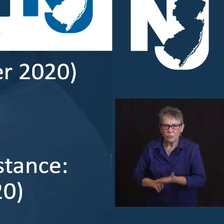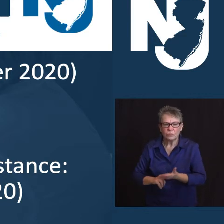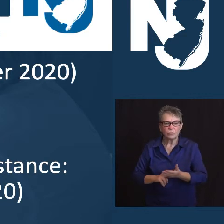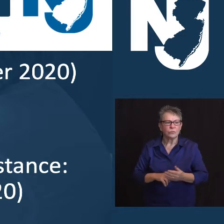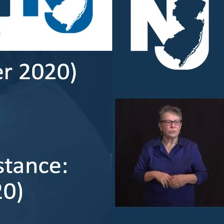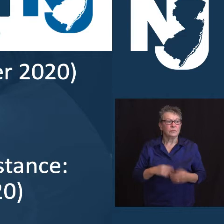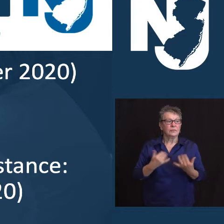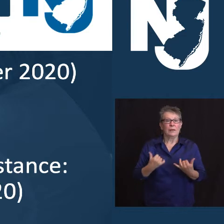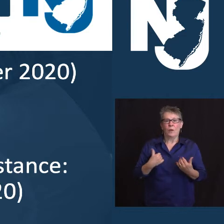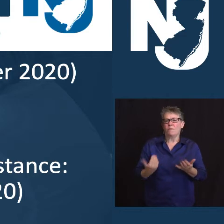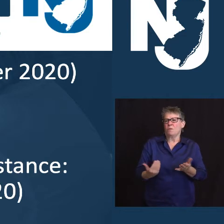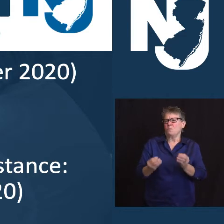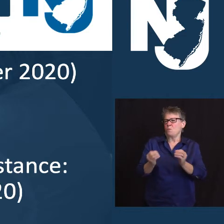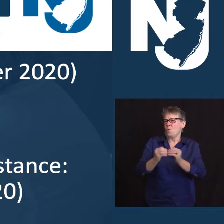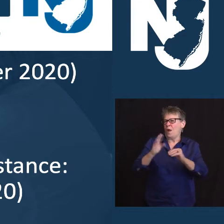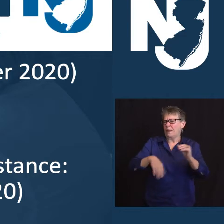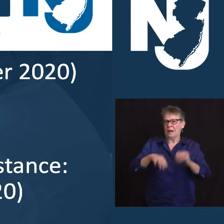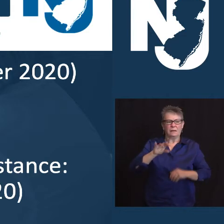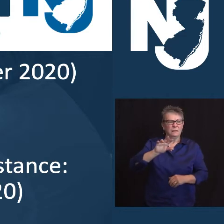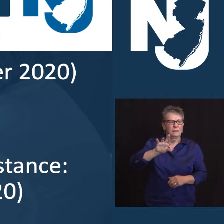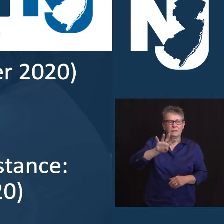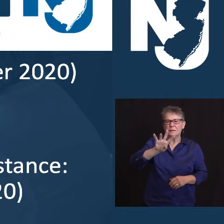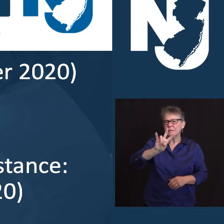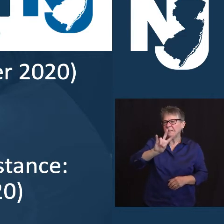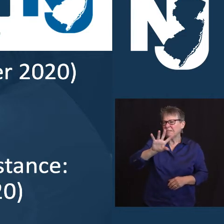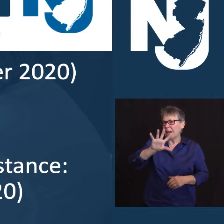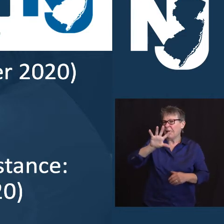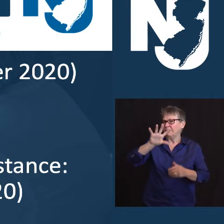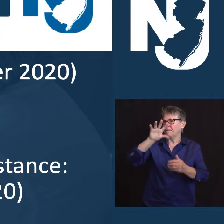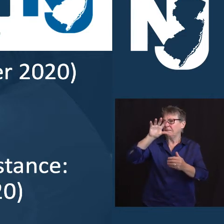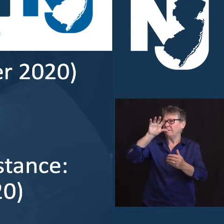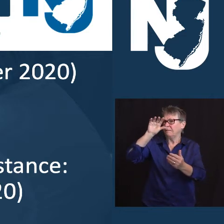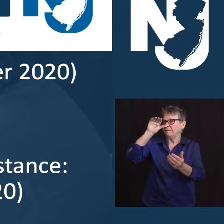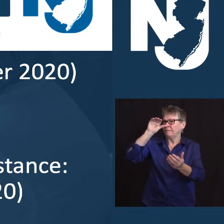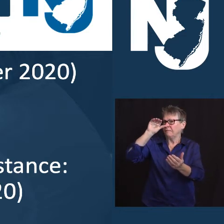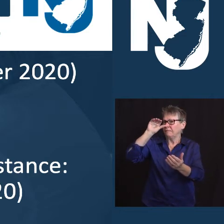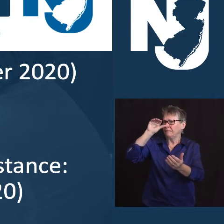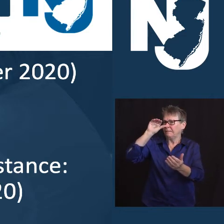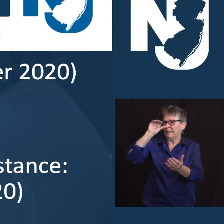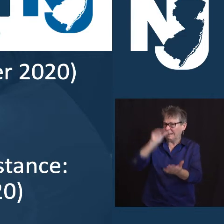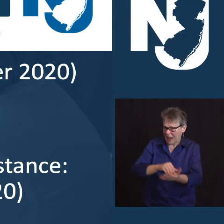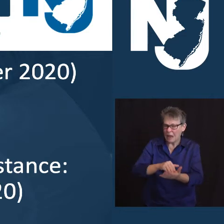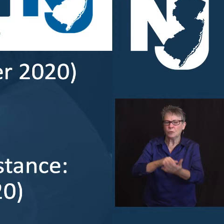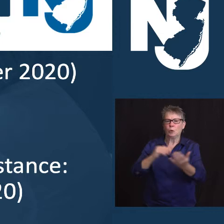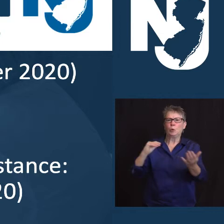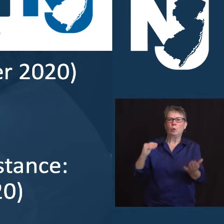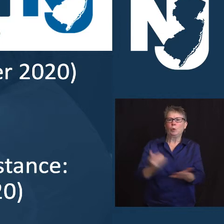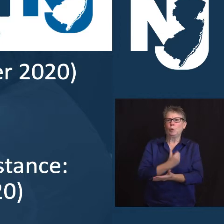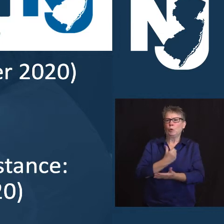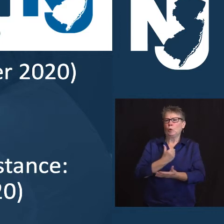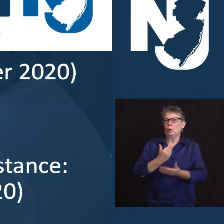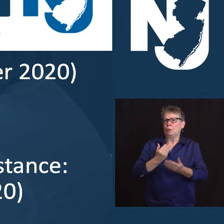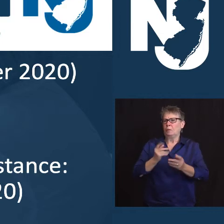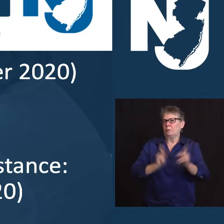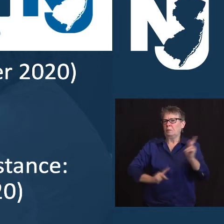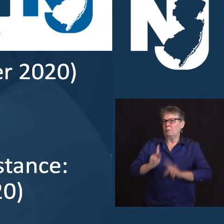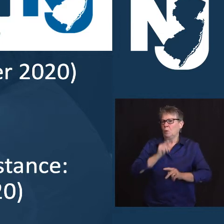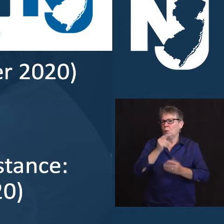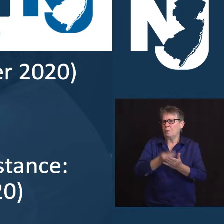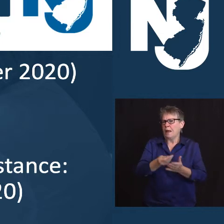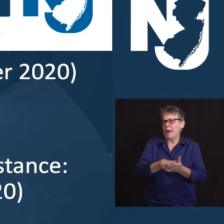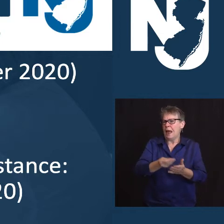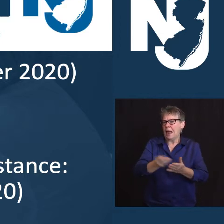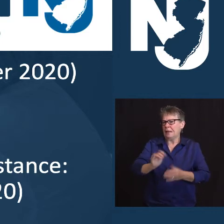consumers receiving income-based financial assistance for their plans are paying, on average, just